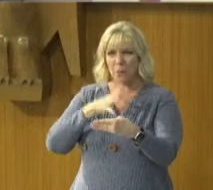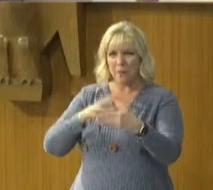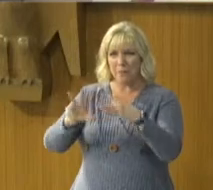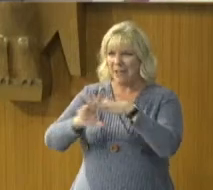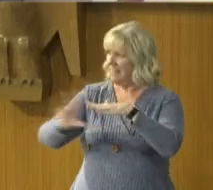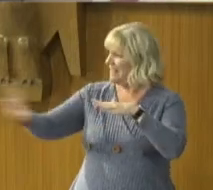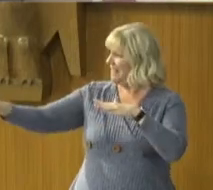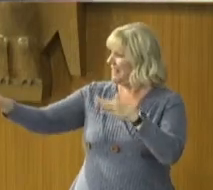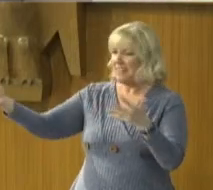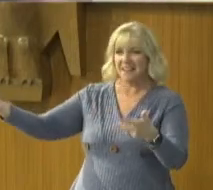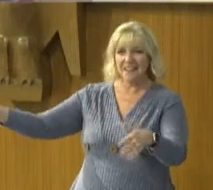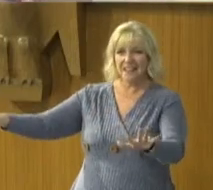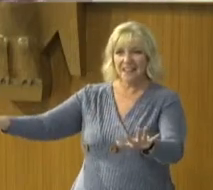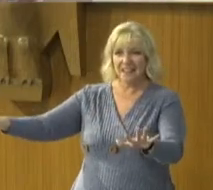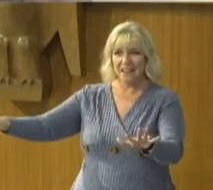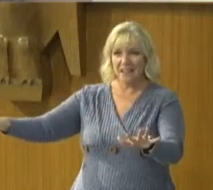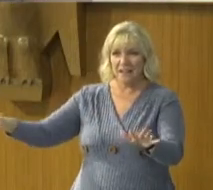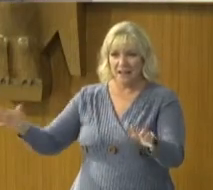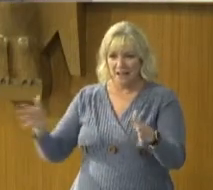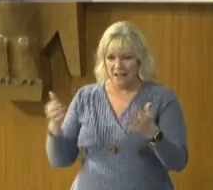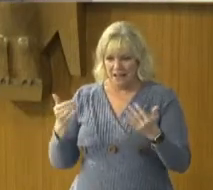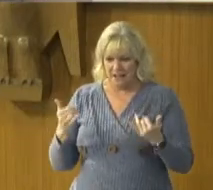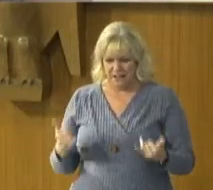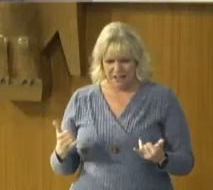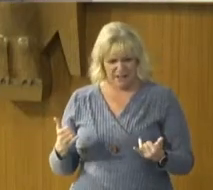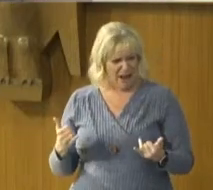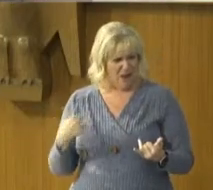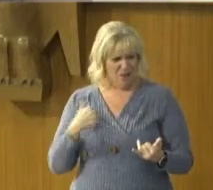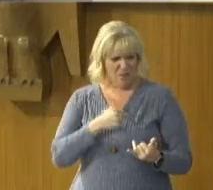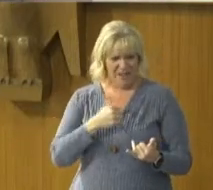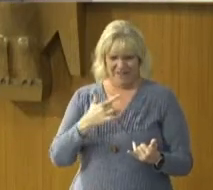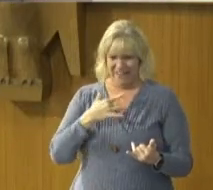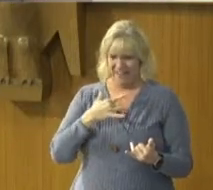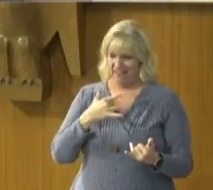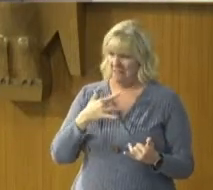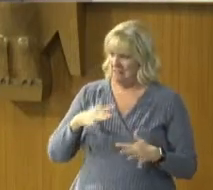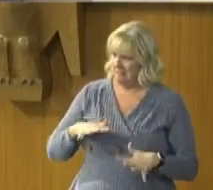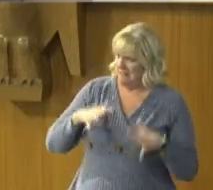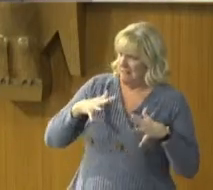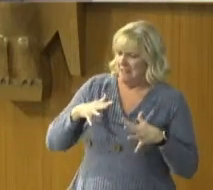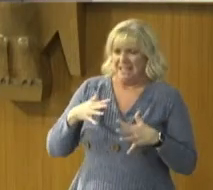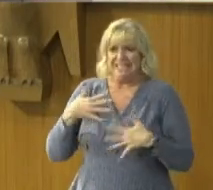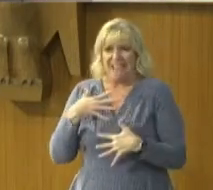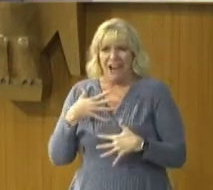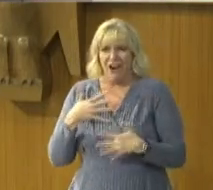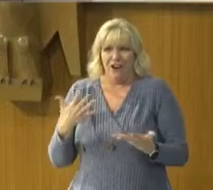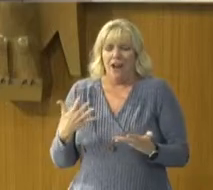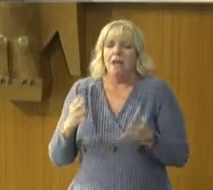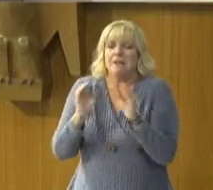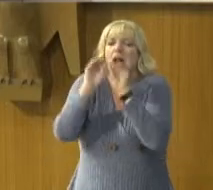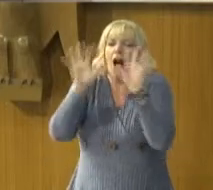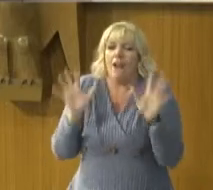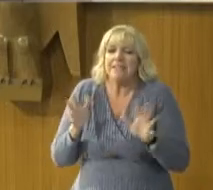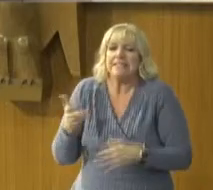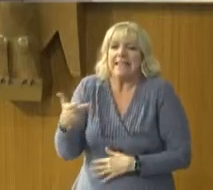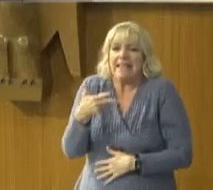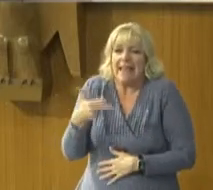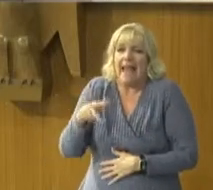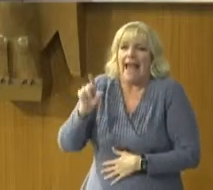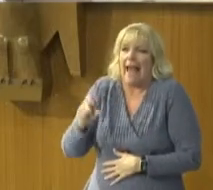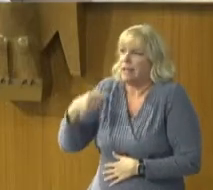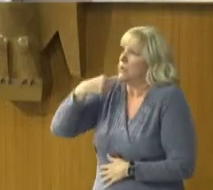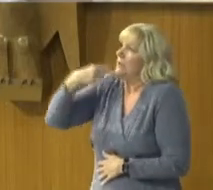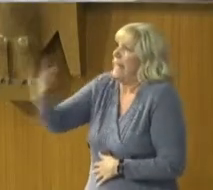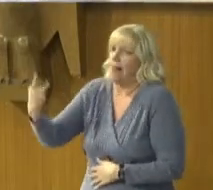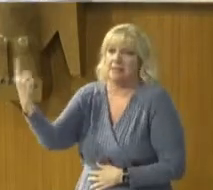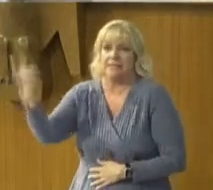tomb, leaves us with this feeling of anxiety and terror, right? I mean, obviously, they told someone something at some point,